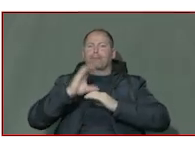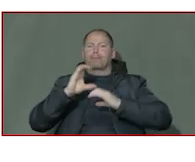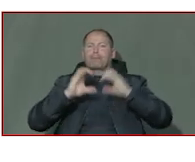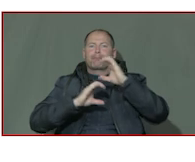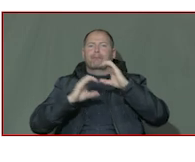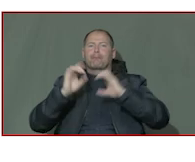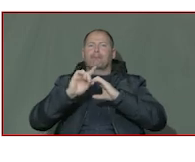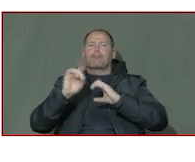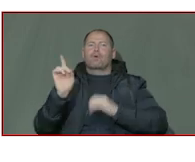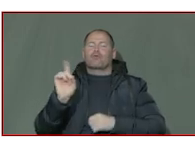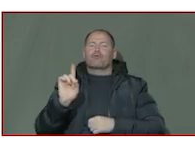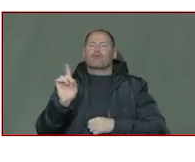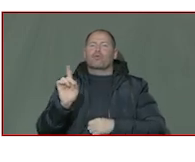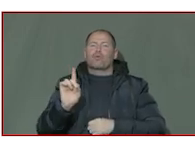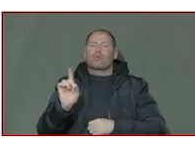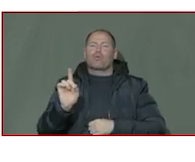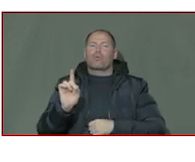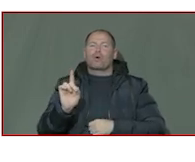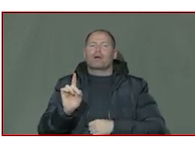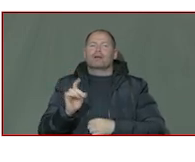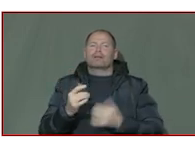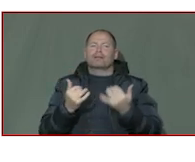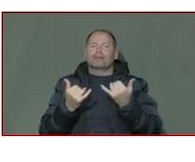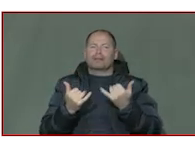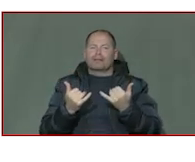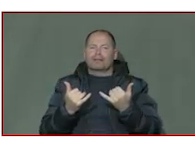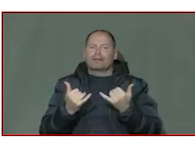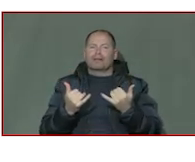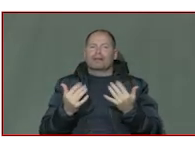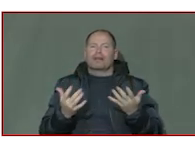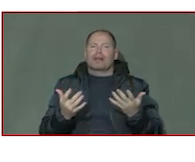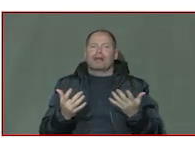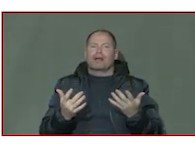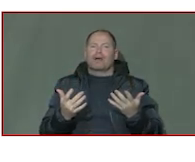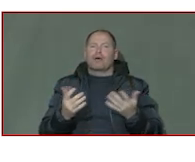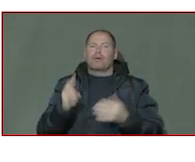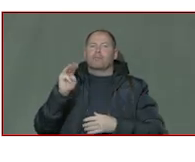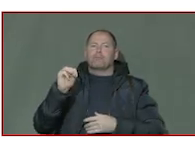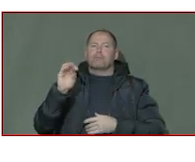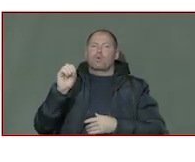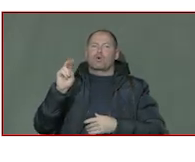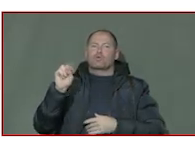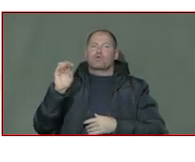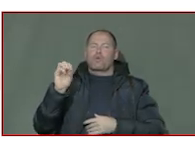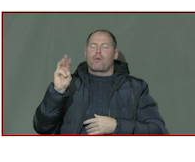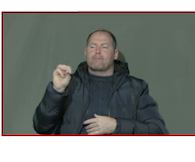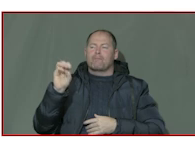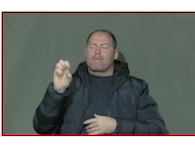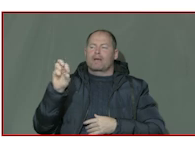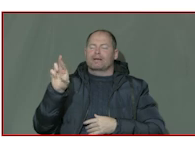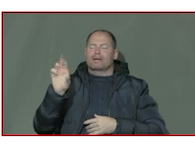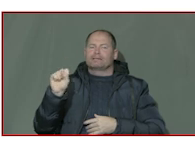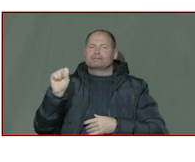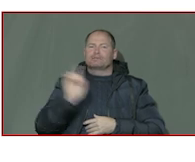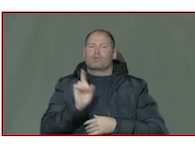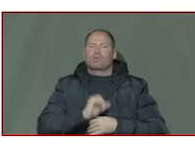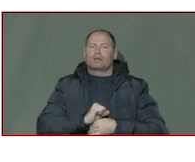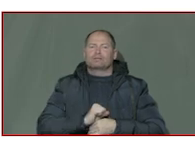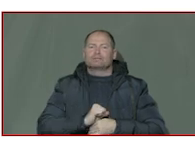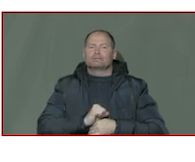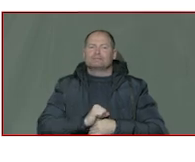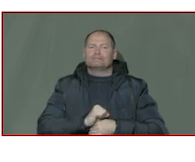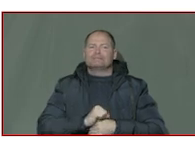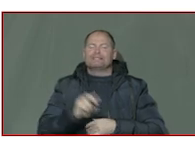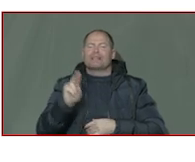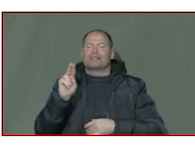Of nucleic acid, of nucleic acids. Okay? What are monomers of nucleic acids? It's